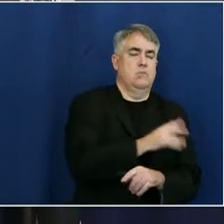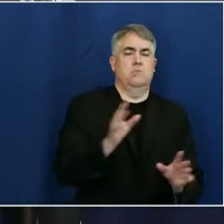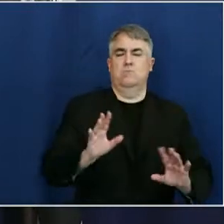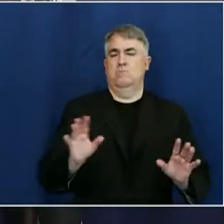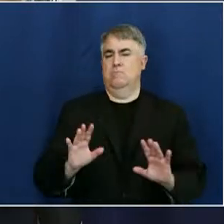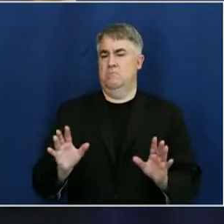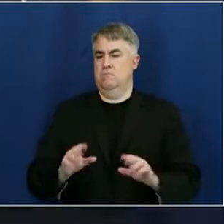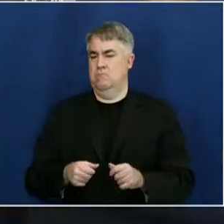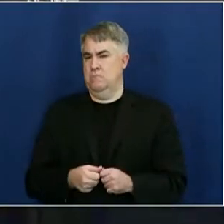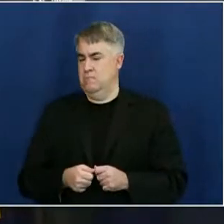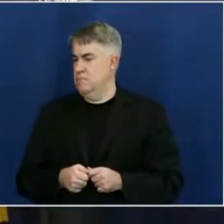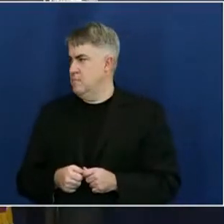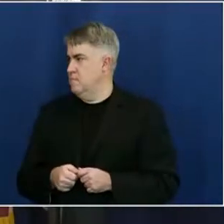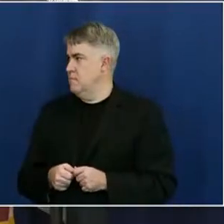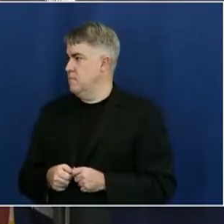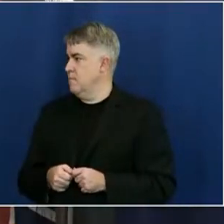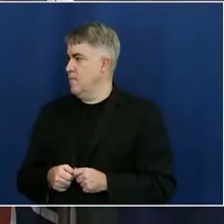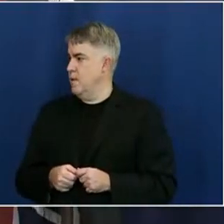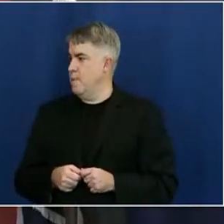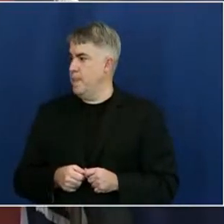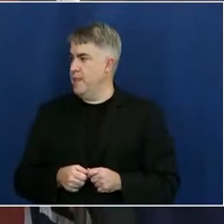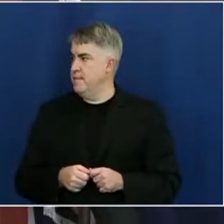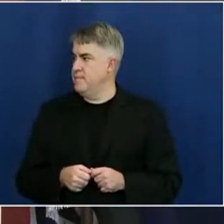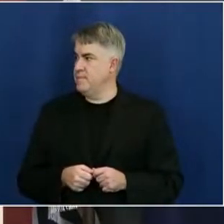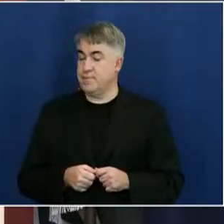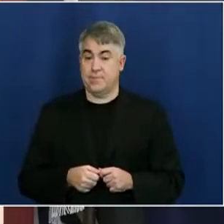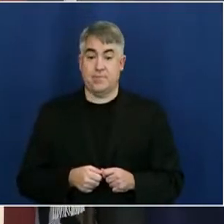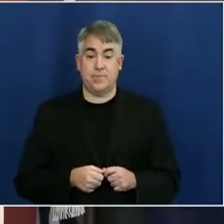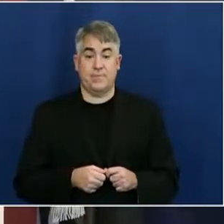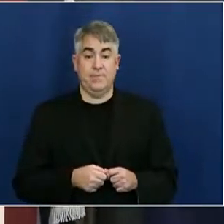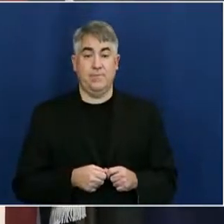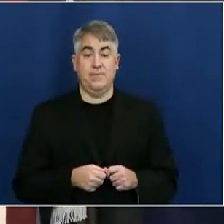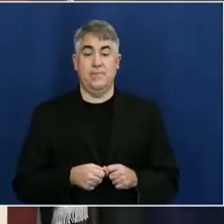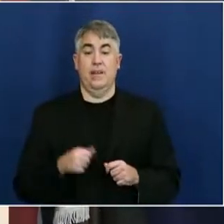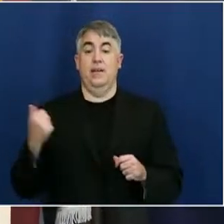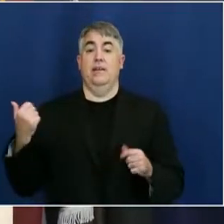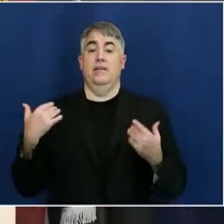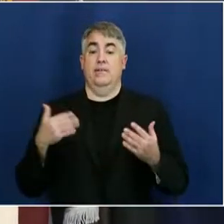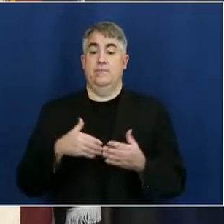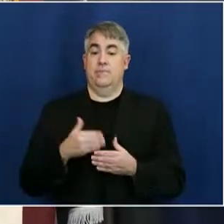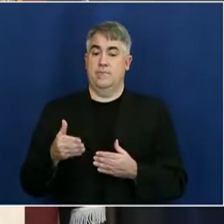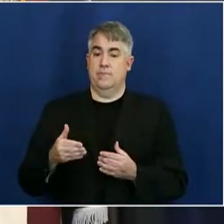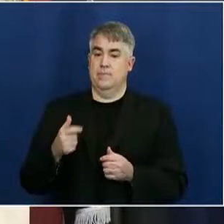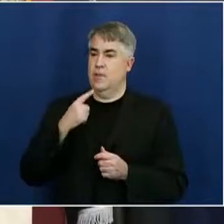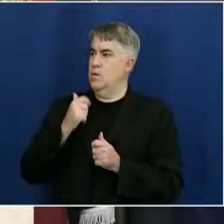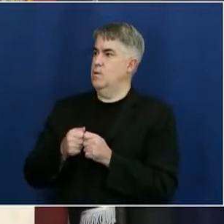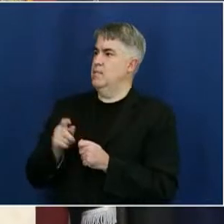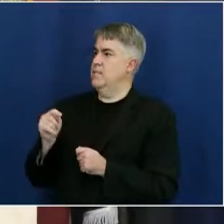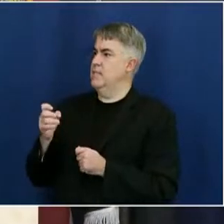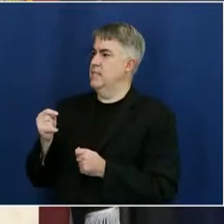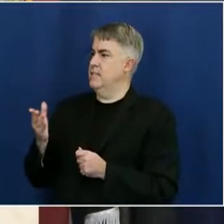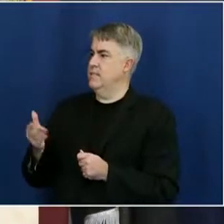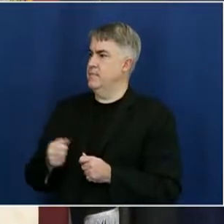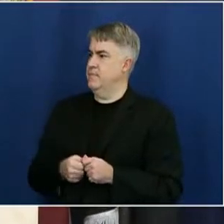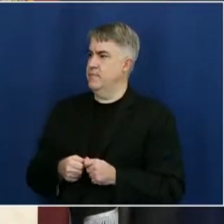you. Thank you, Doctor. All right, let's go to our text-in questions.